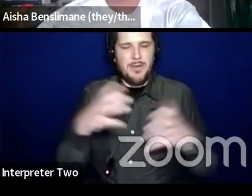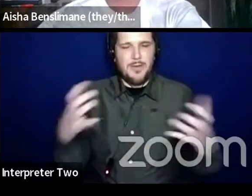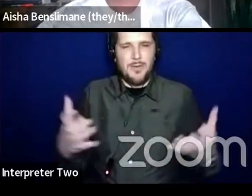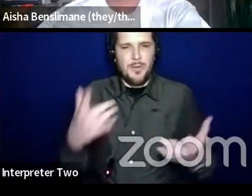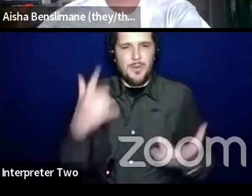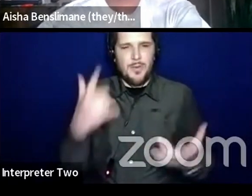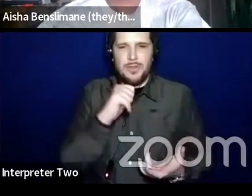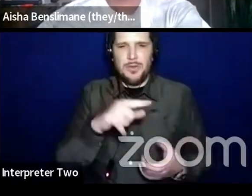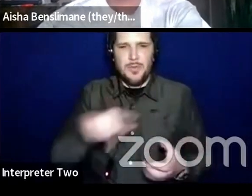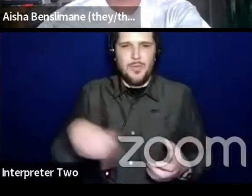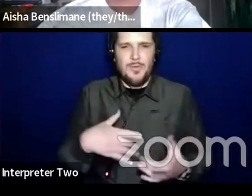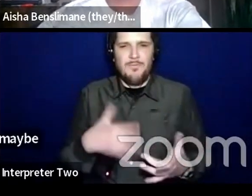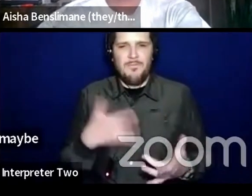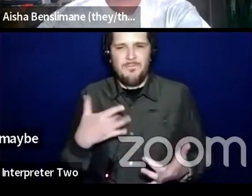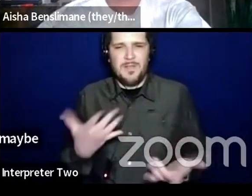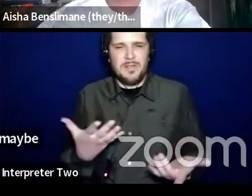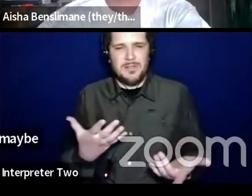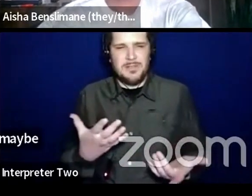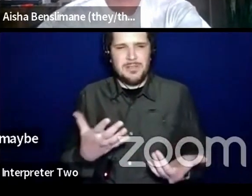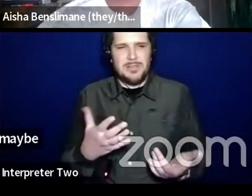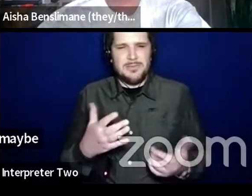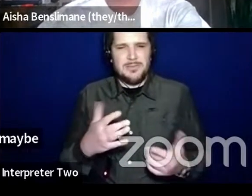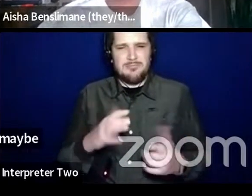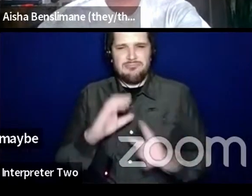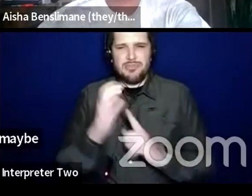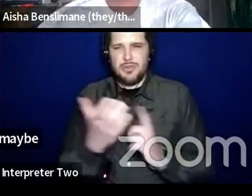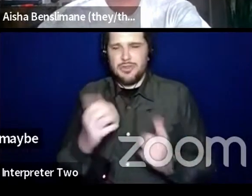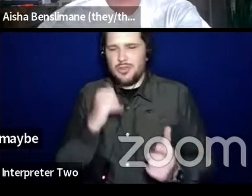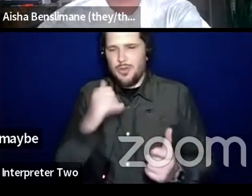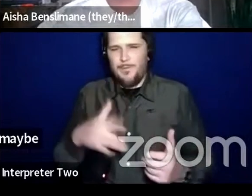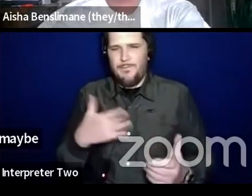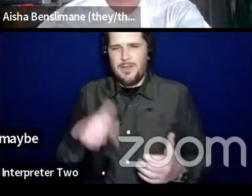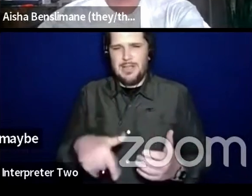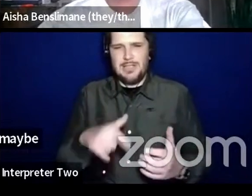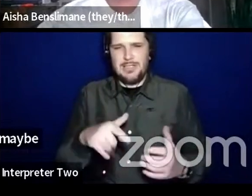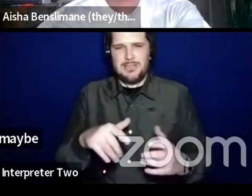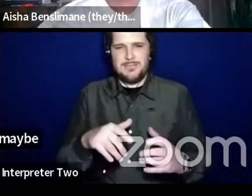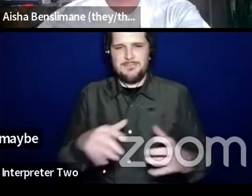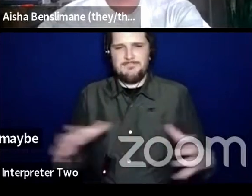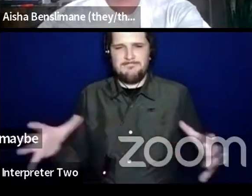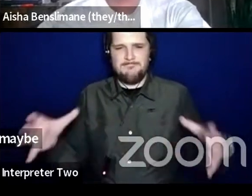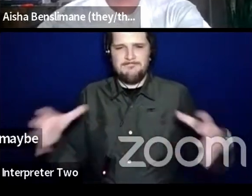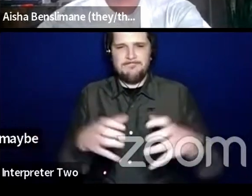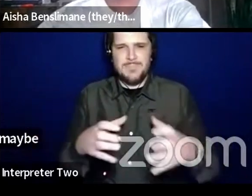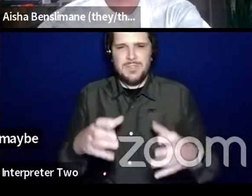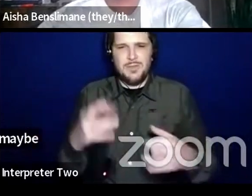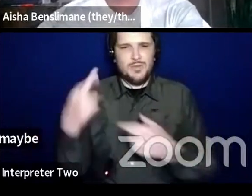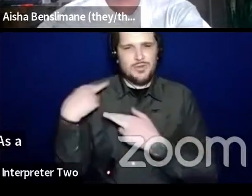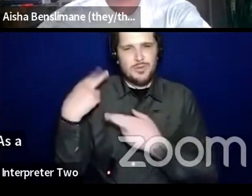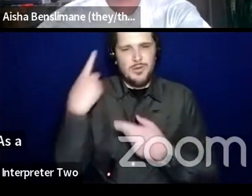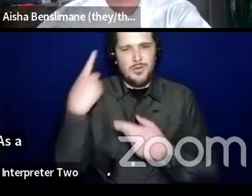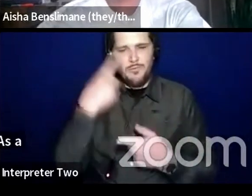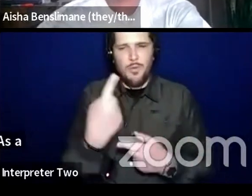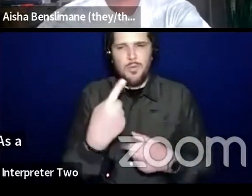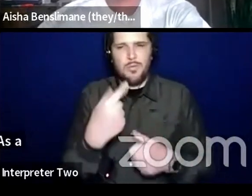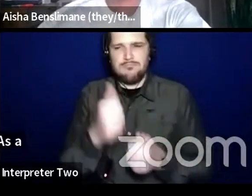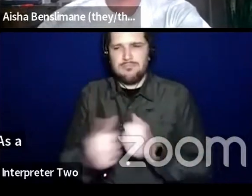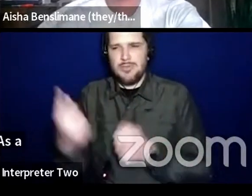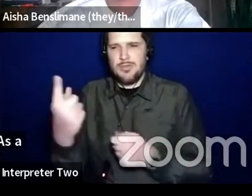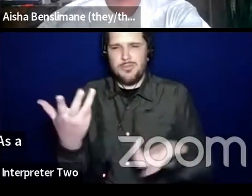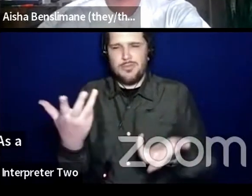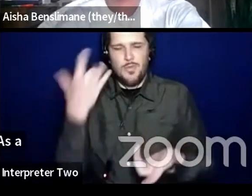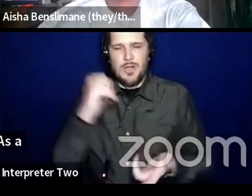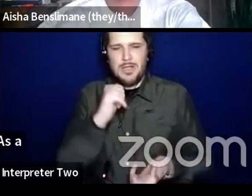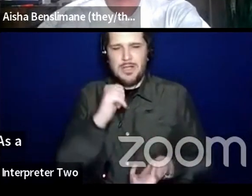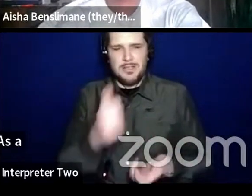feel like as a society, why don't we feel this collective responsibility for one another? Why